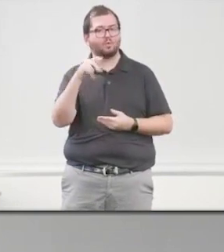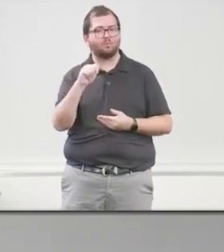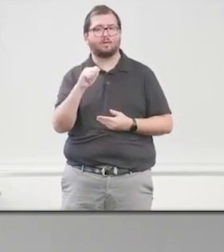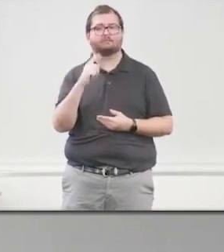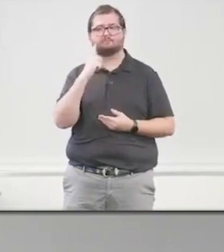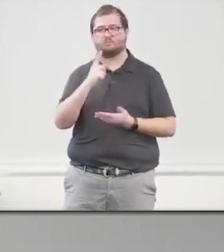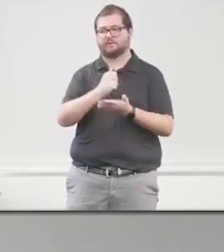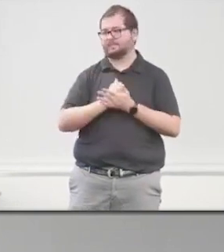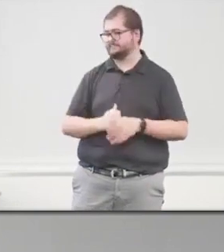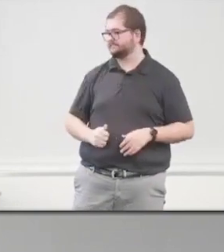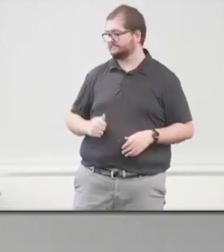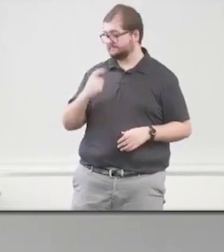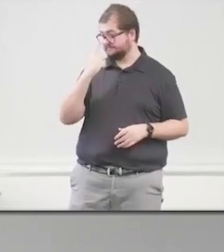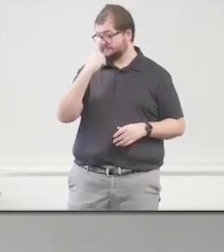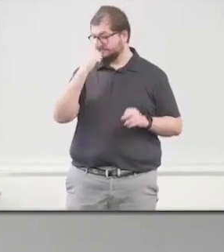hand.